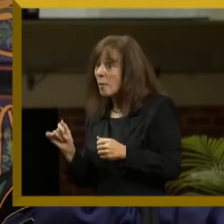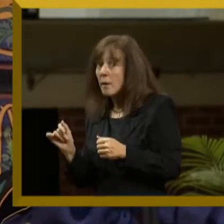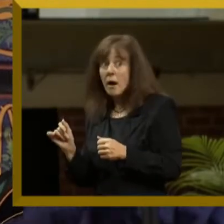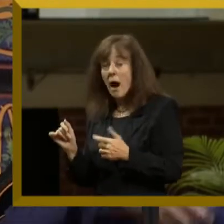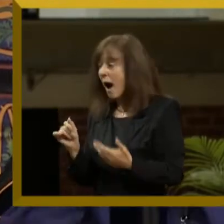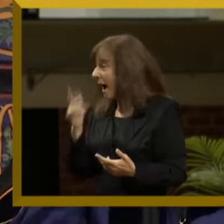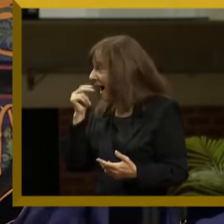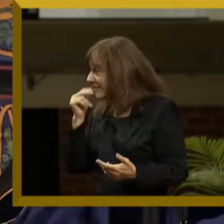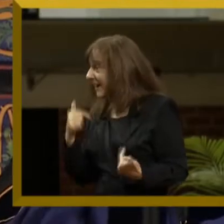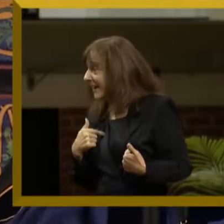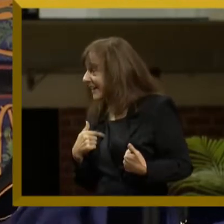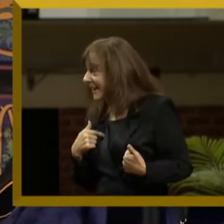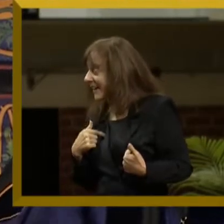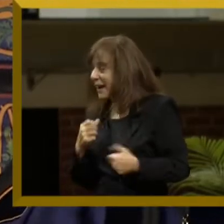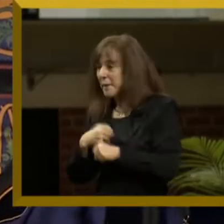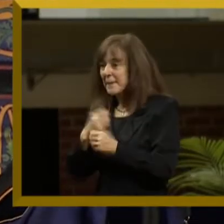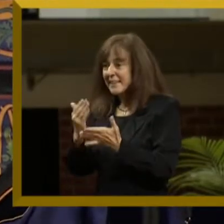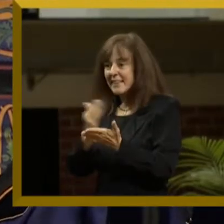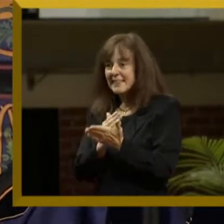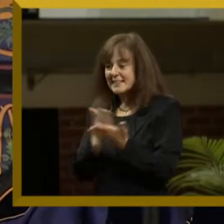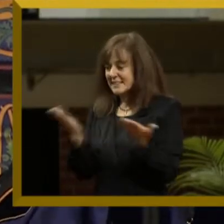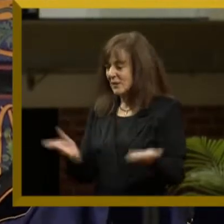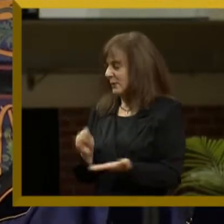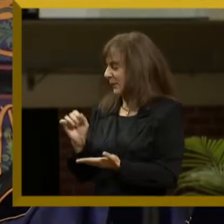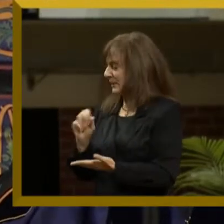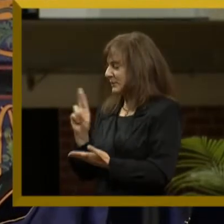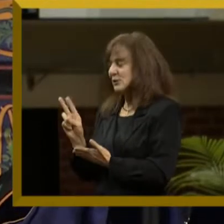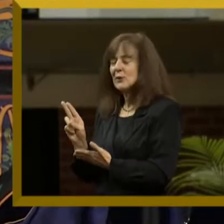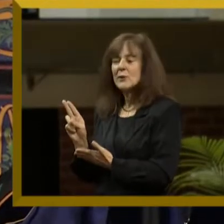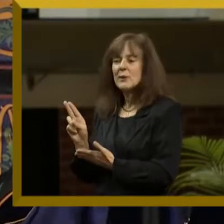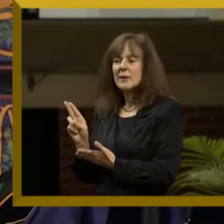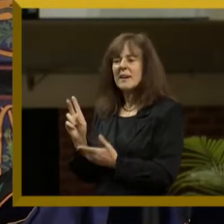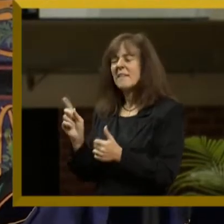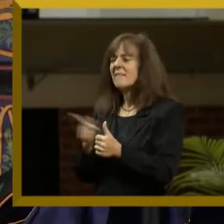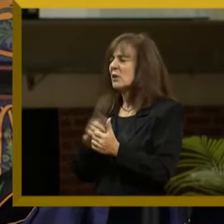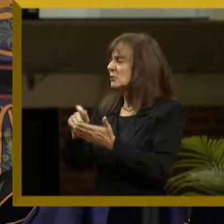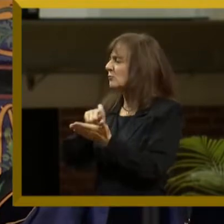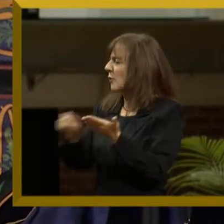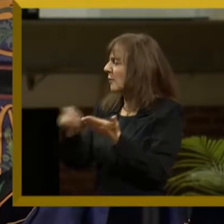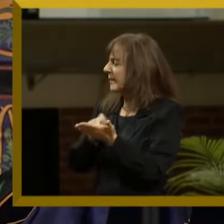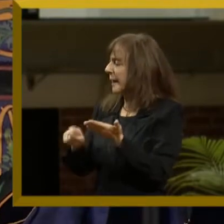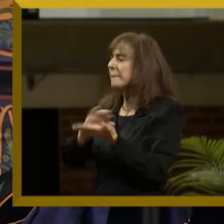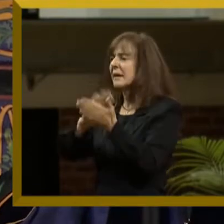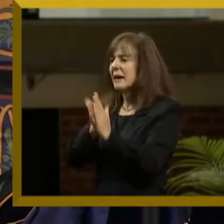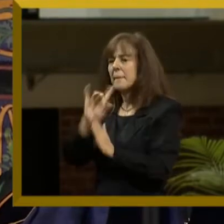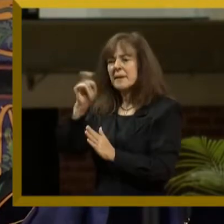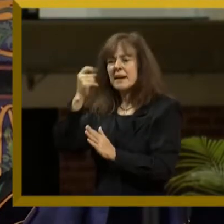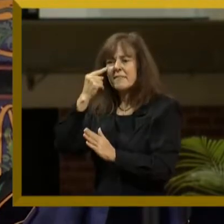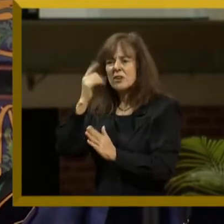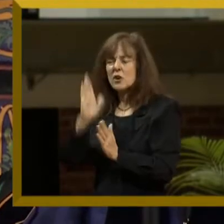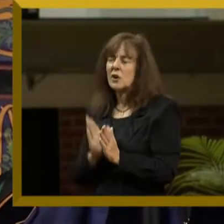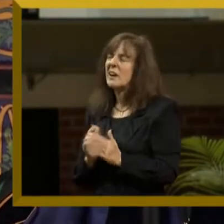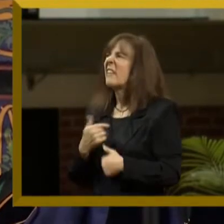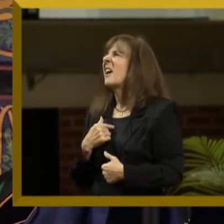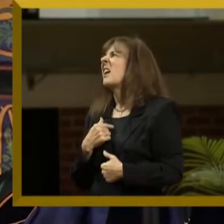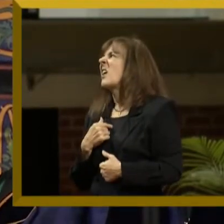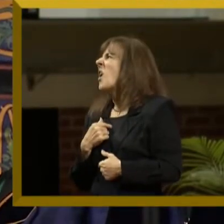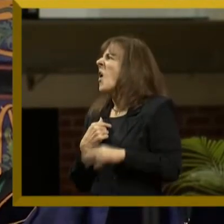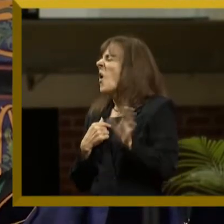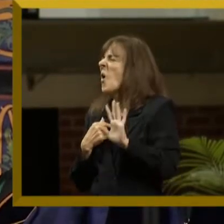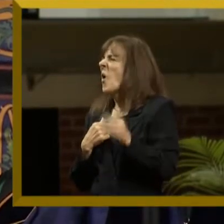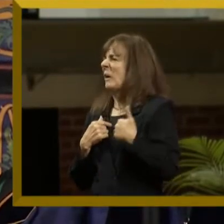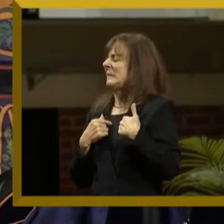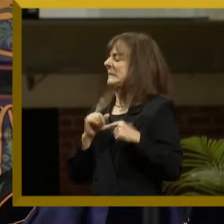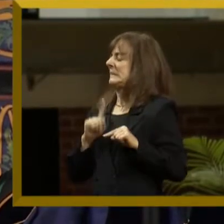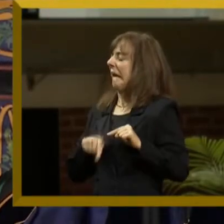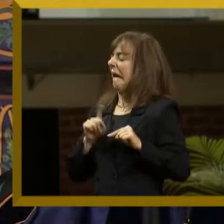What's funny is that when I made the list while an OSU student, I first wrote down become governor of Oklahoma, but I erased it.